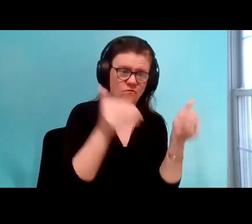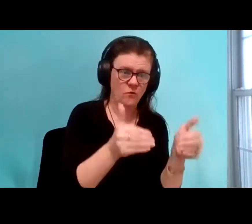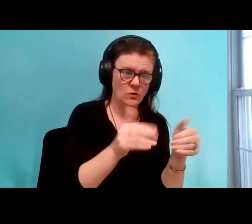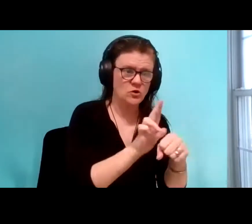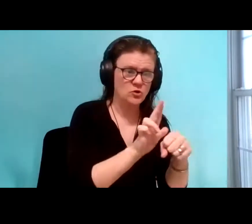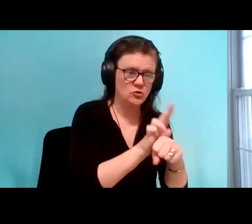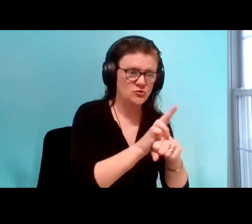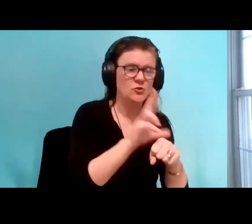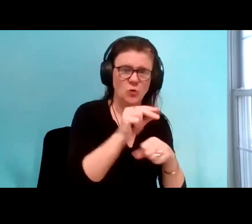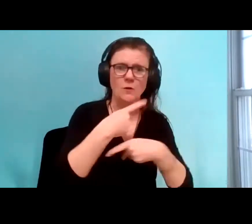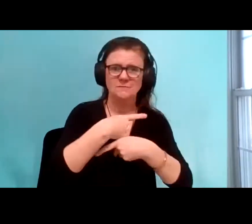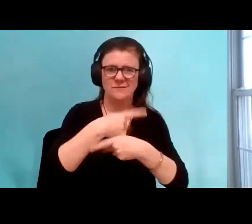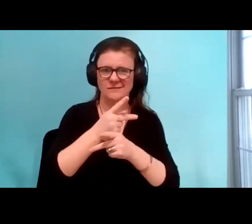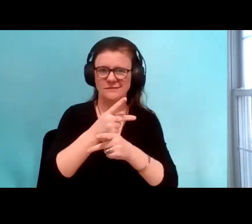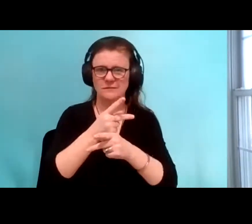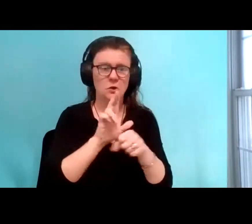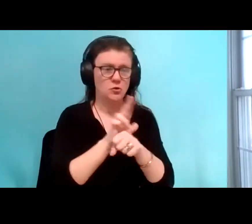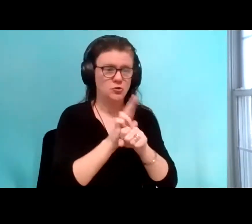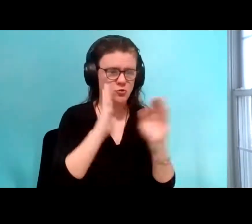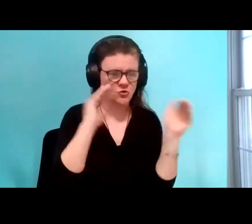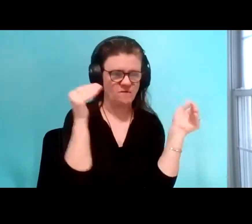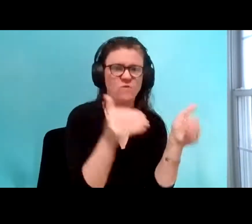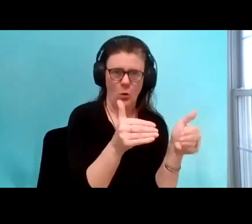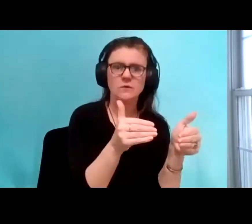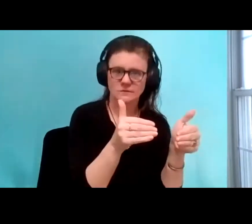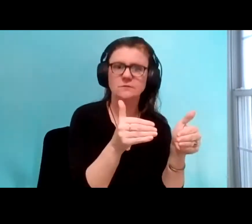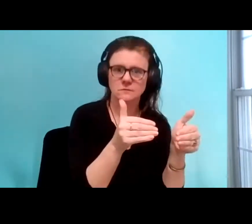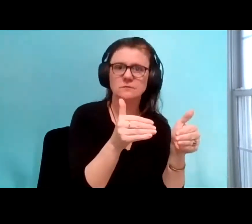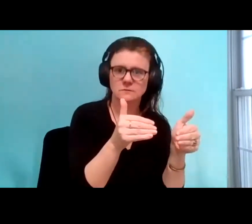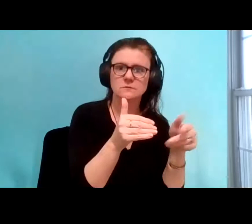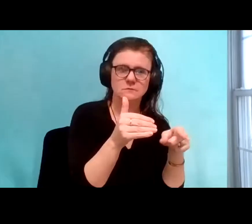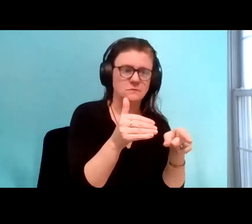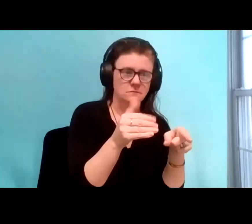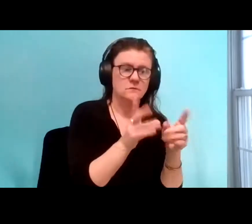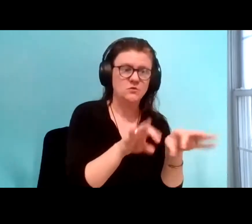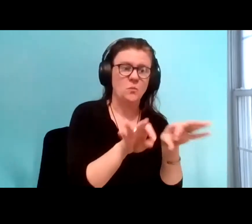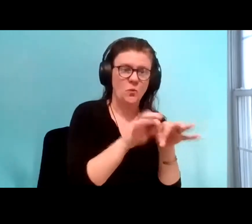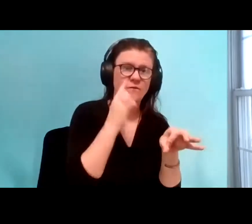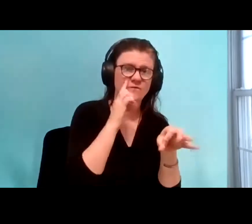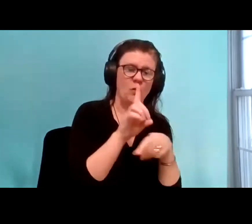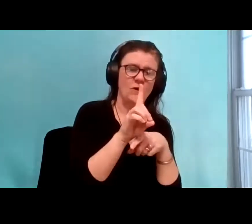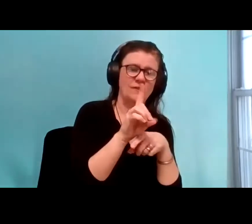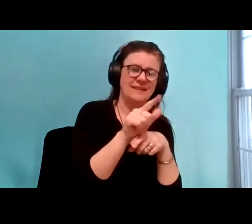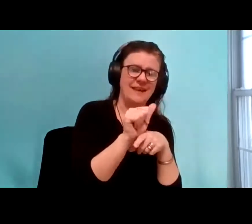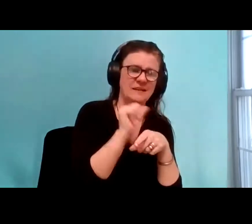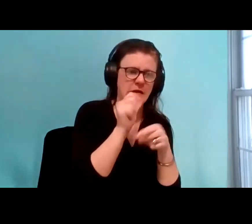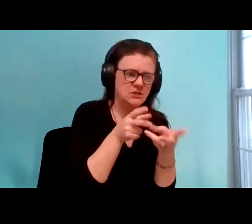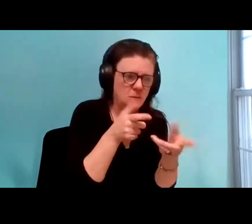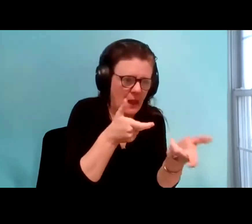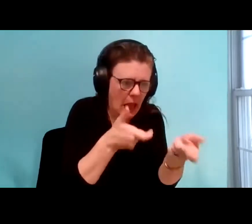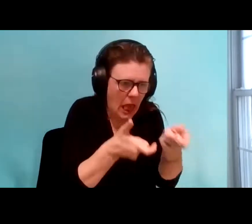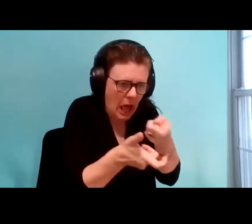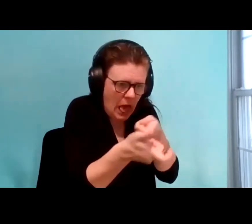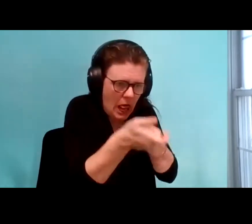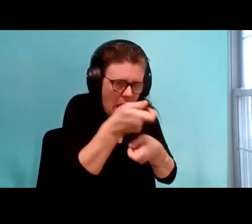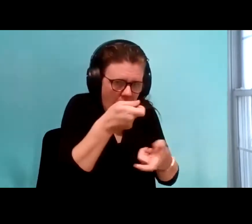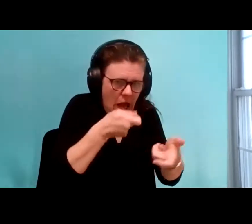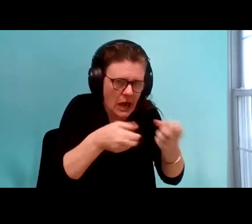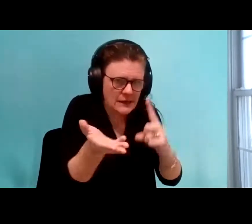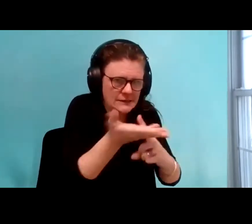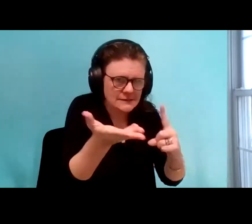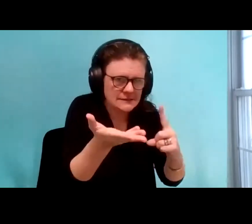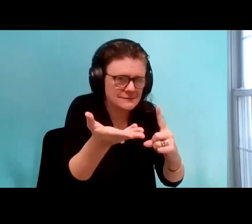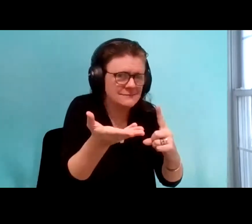product-oriented. Being user-oriented really means that it is crucial for the data not to be extracted. If it is, it won't